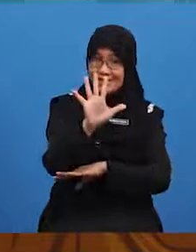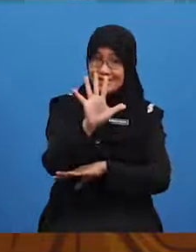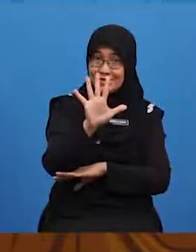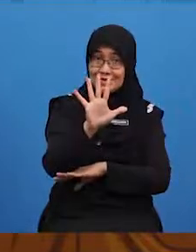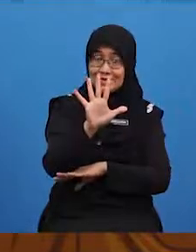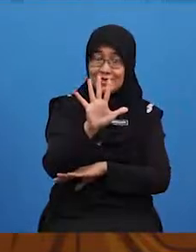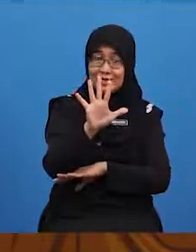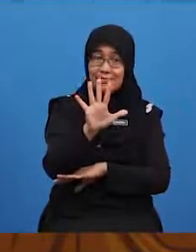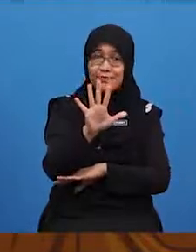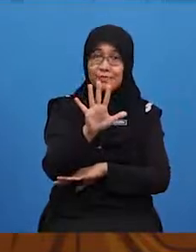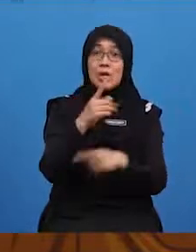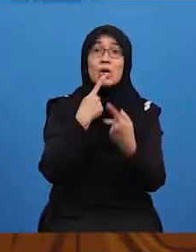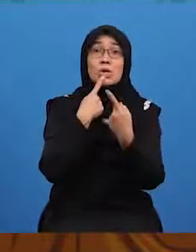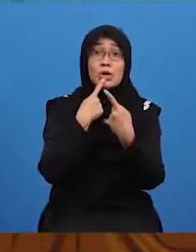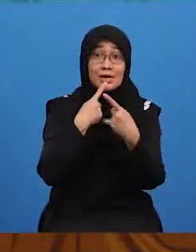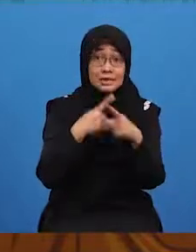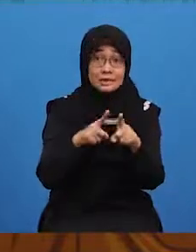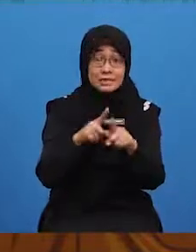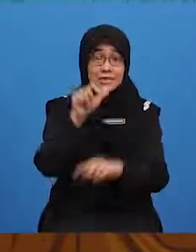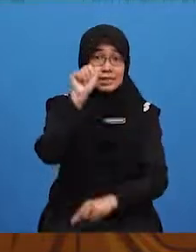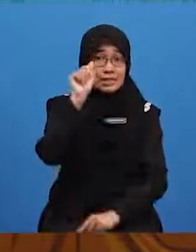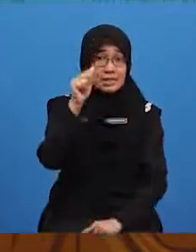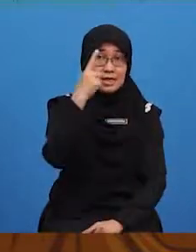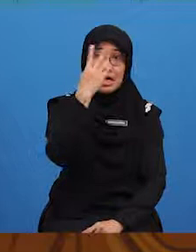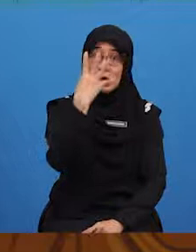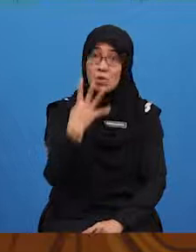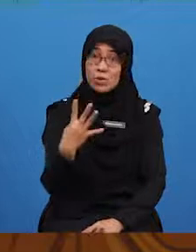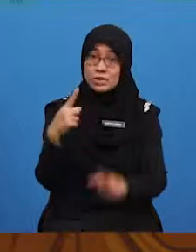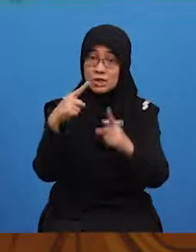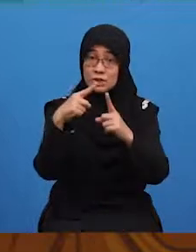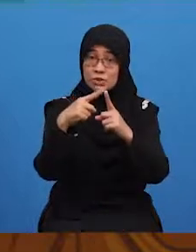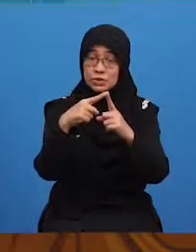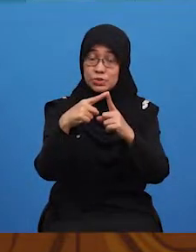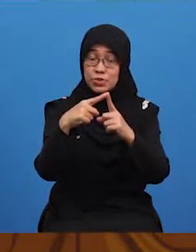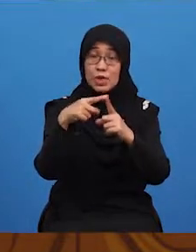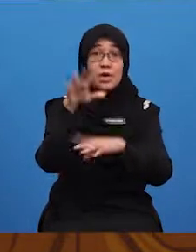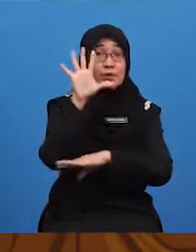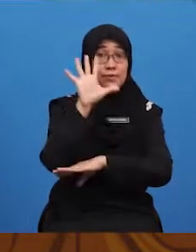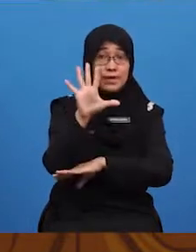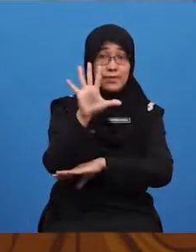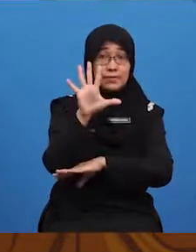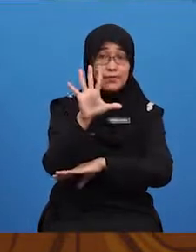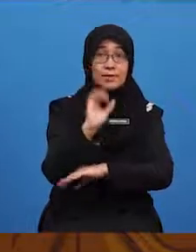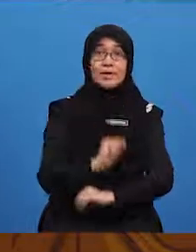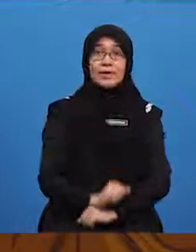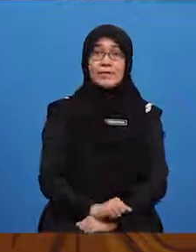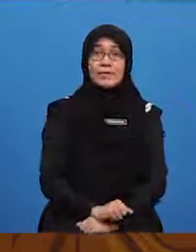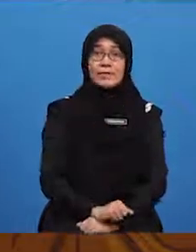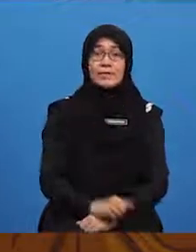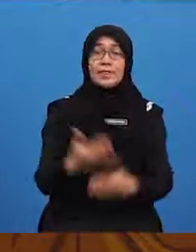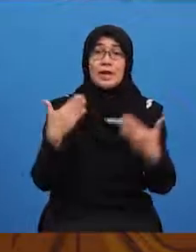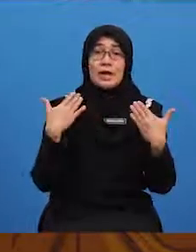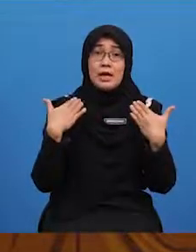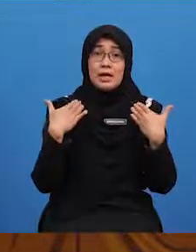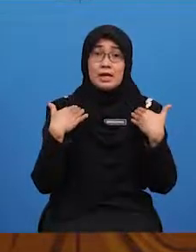5. A quarter to 5. It simply means there are 15